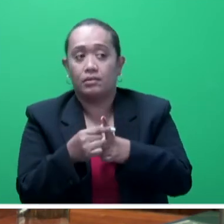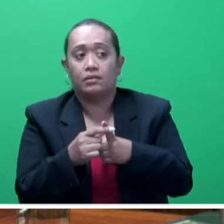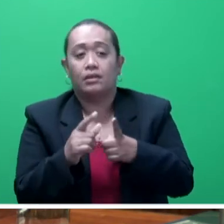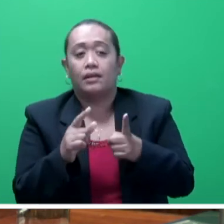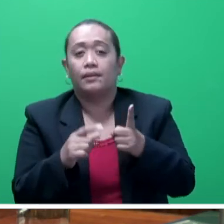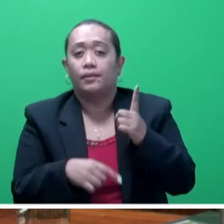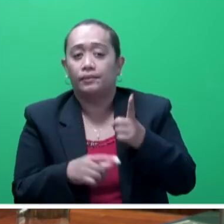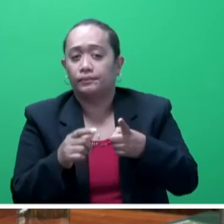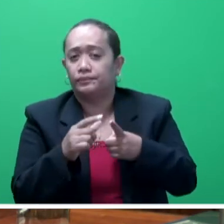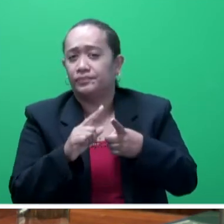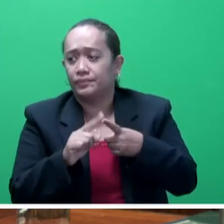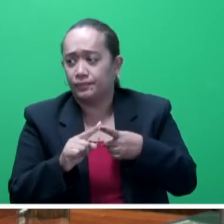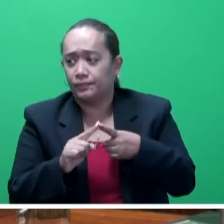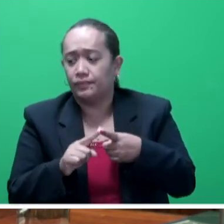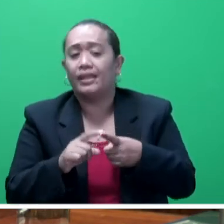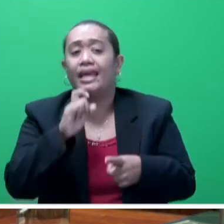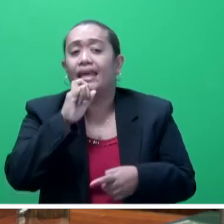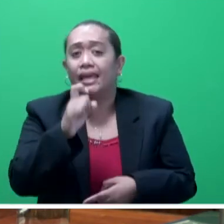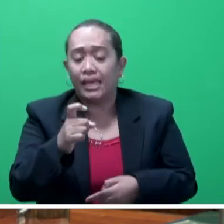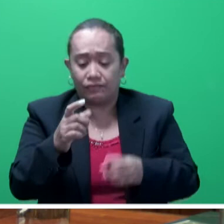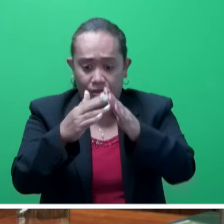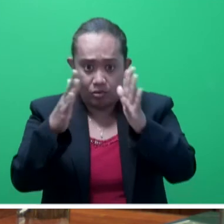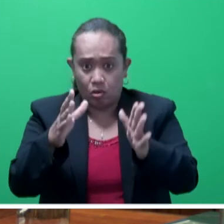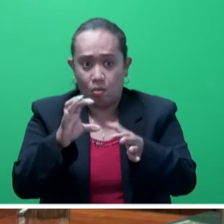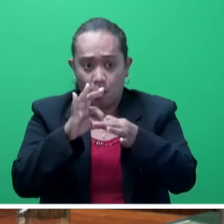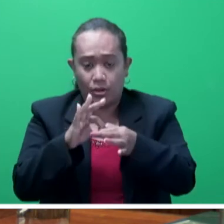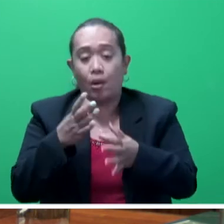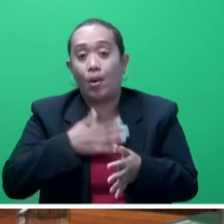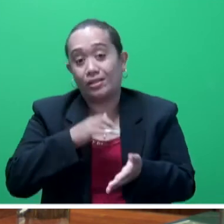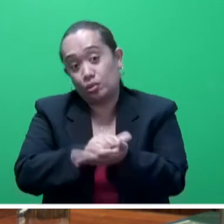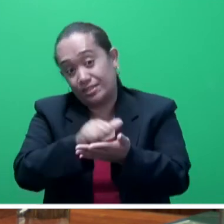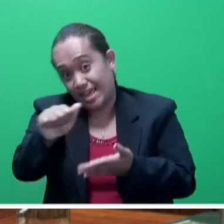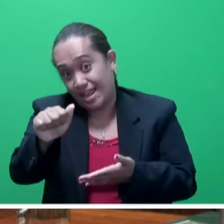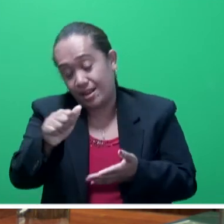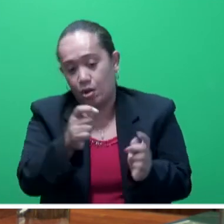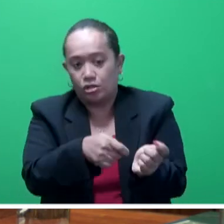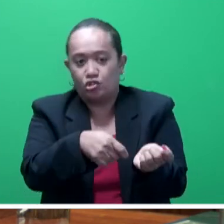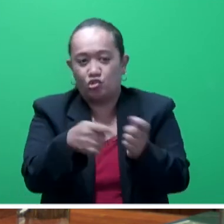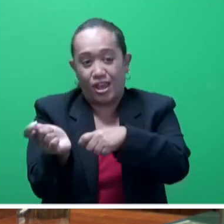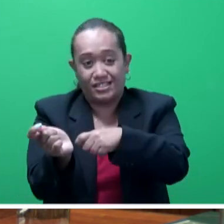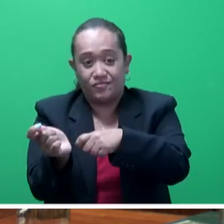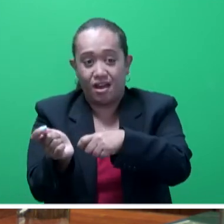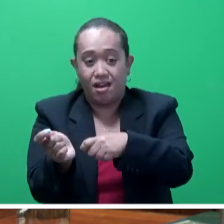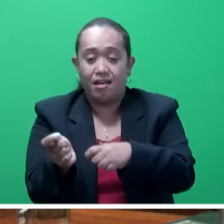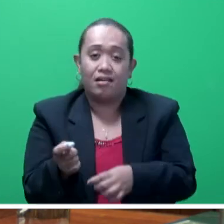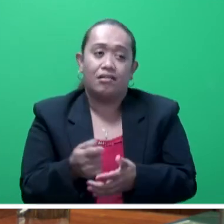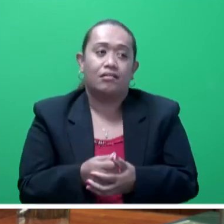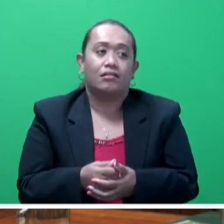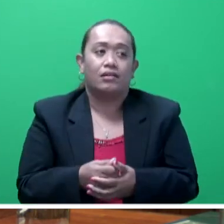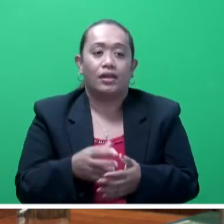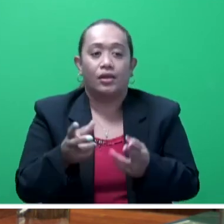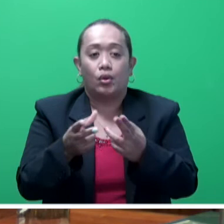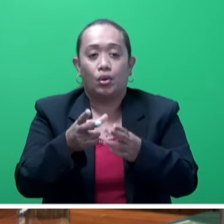members, if the homeowner or his or her beneficiary wishes to sell or transfer the mortgage property within 10